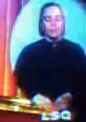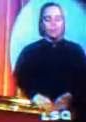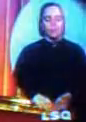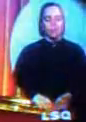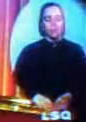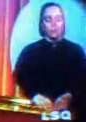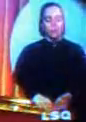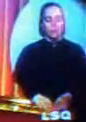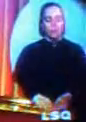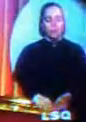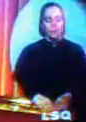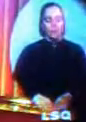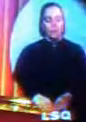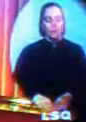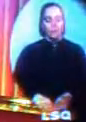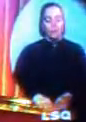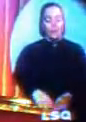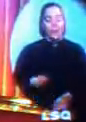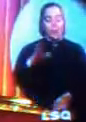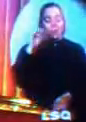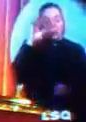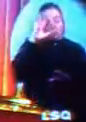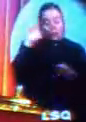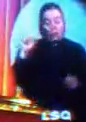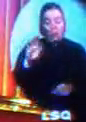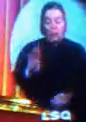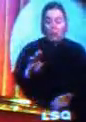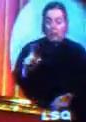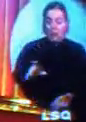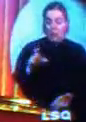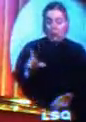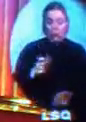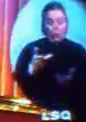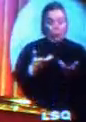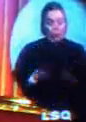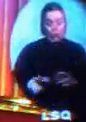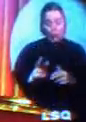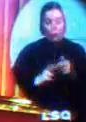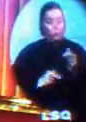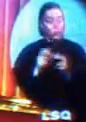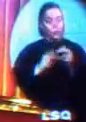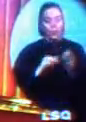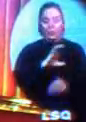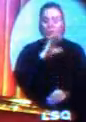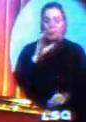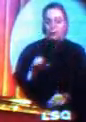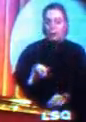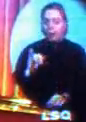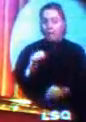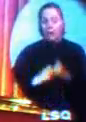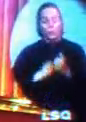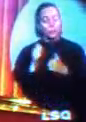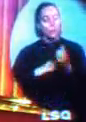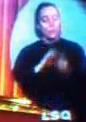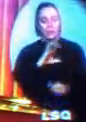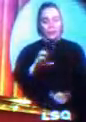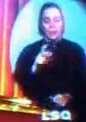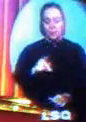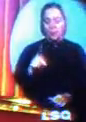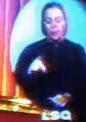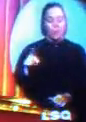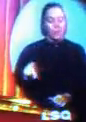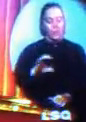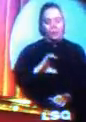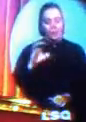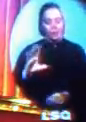let them pay for it. Interest in building Canada or building project construction in Canada. And clearly PPP has been put in place at arm's length from